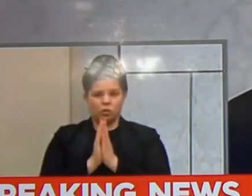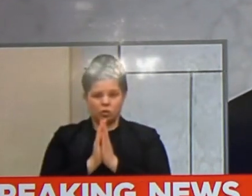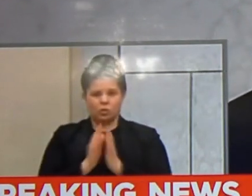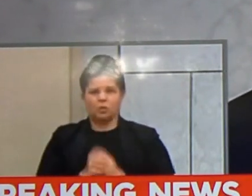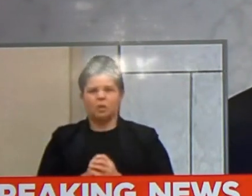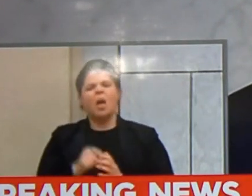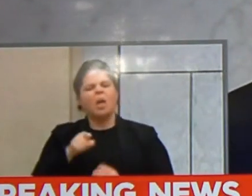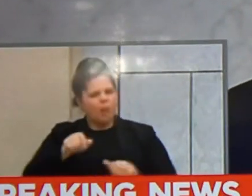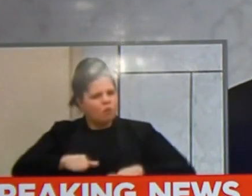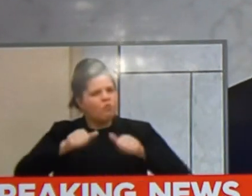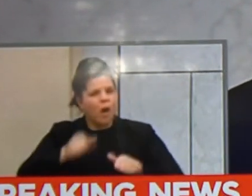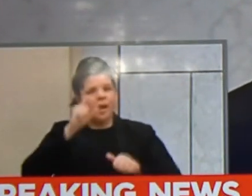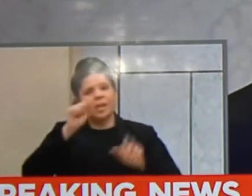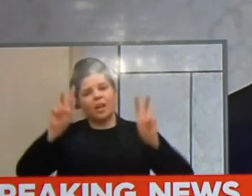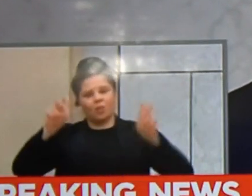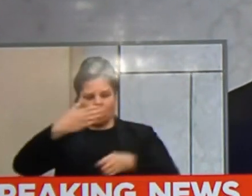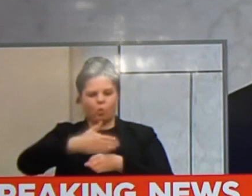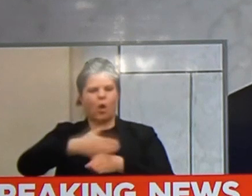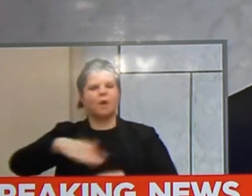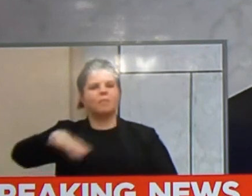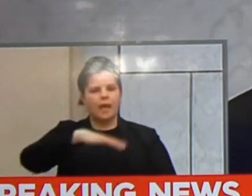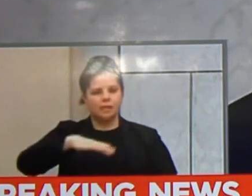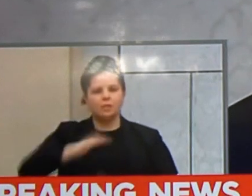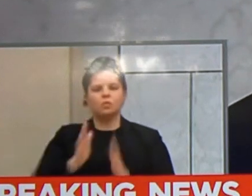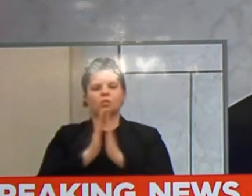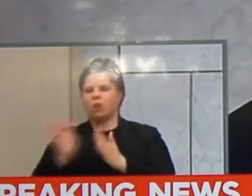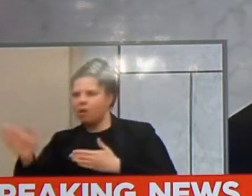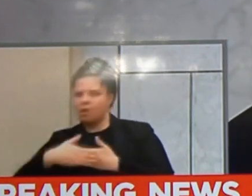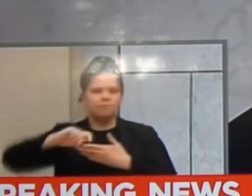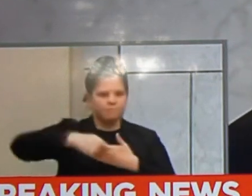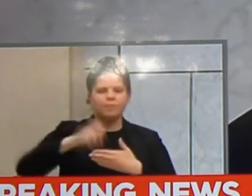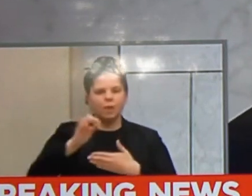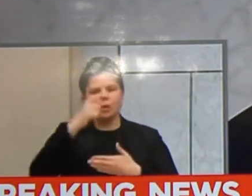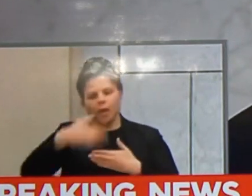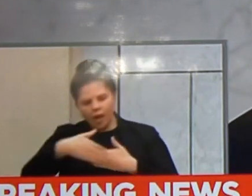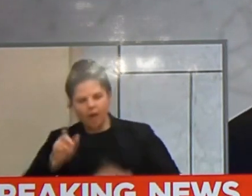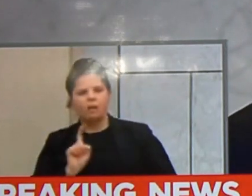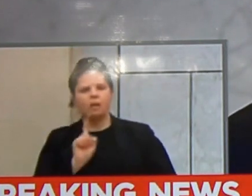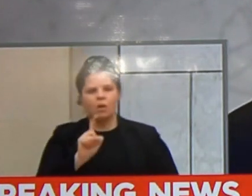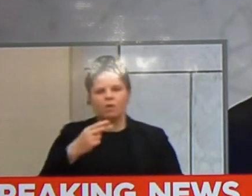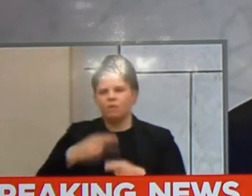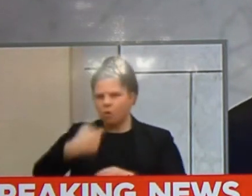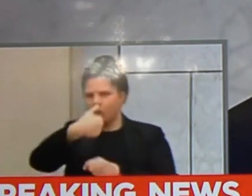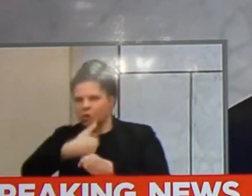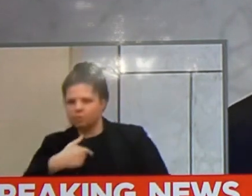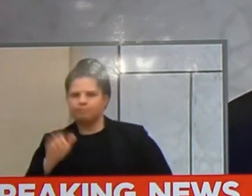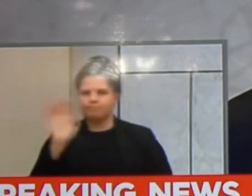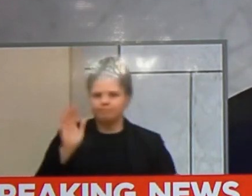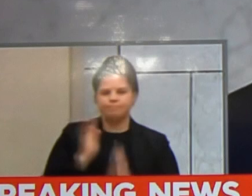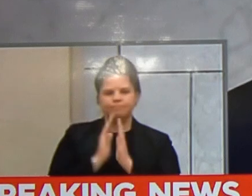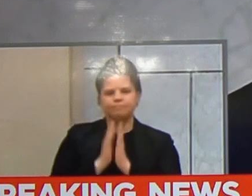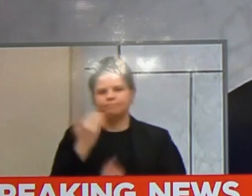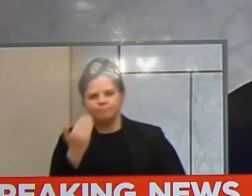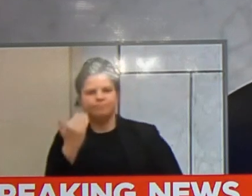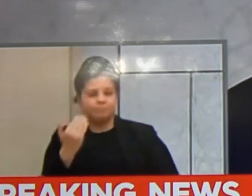as workplaces. Now, what does that mean? It means that the same rules that apply to a workplace for those who are participating